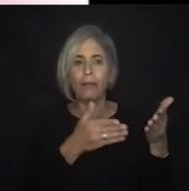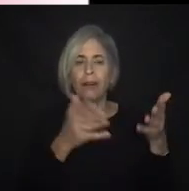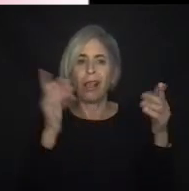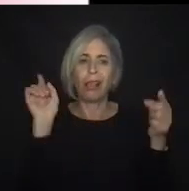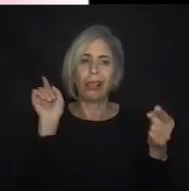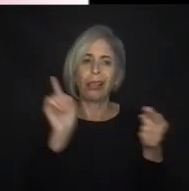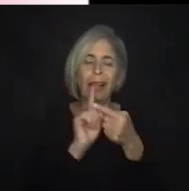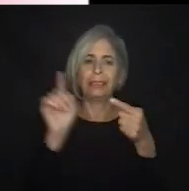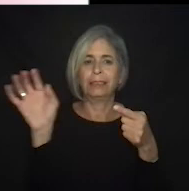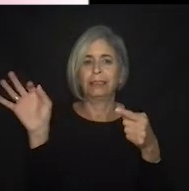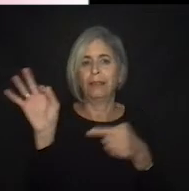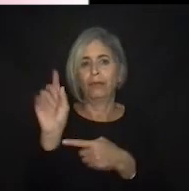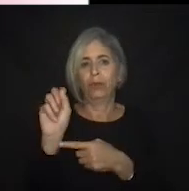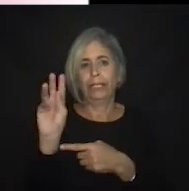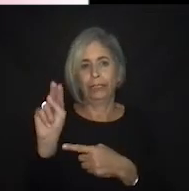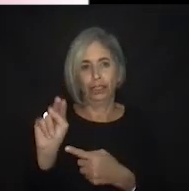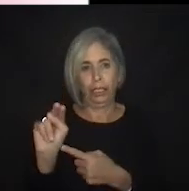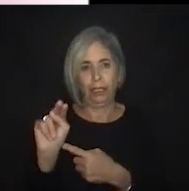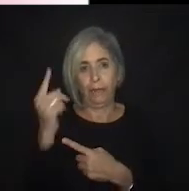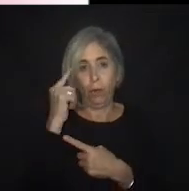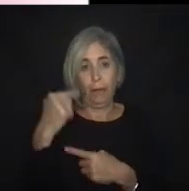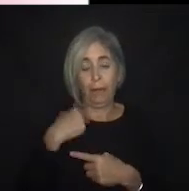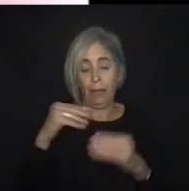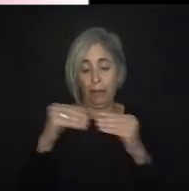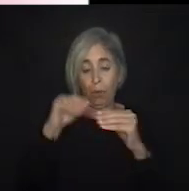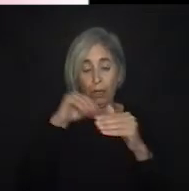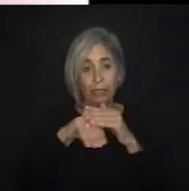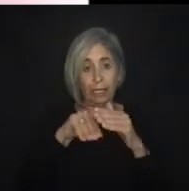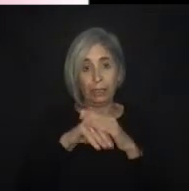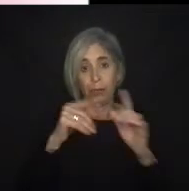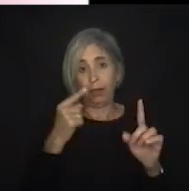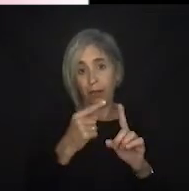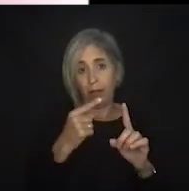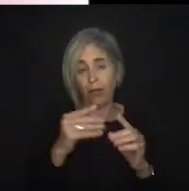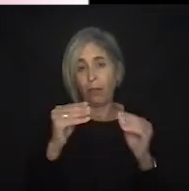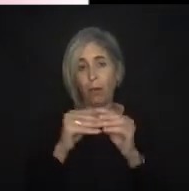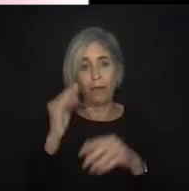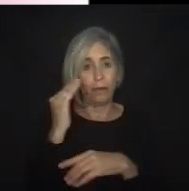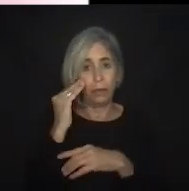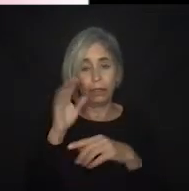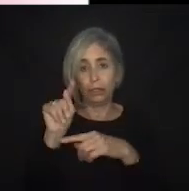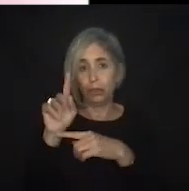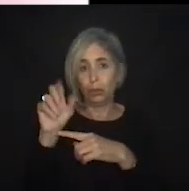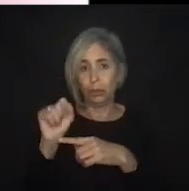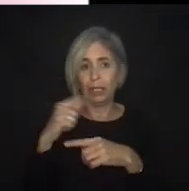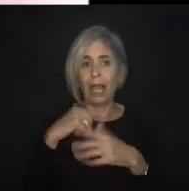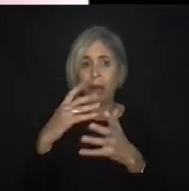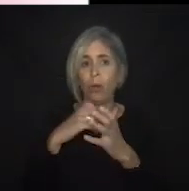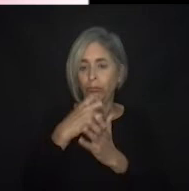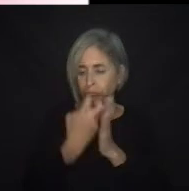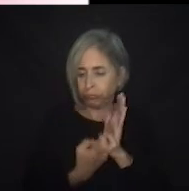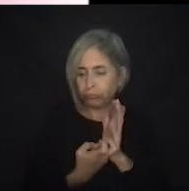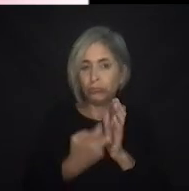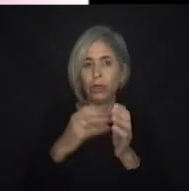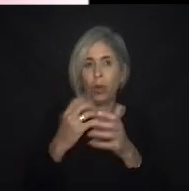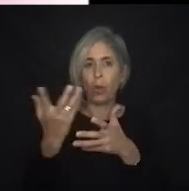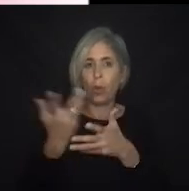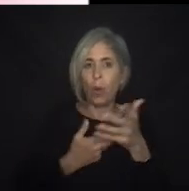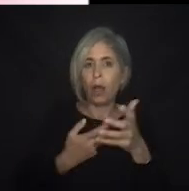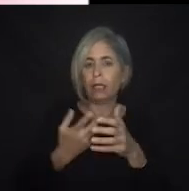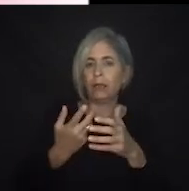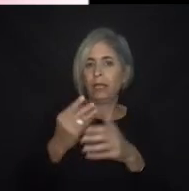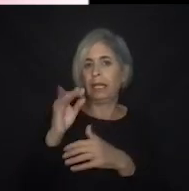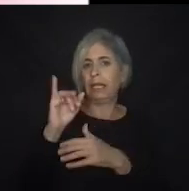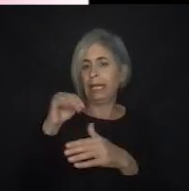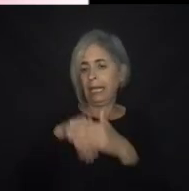friction. And for me, just because it's a more accessible entry point with more familiar tools, I really wanted to dive into what the